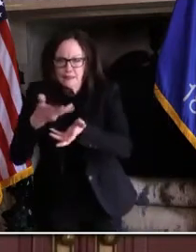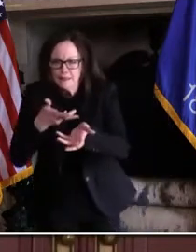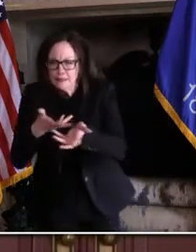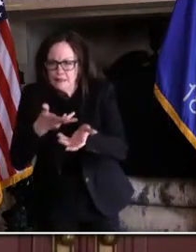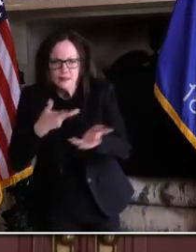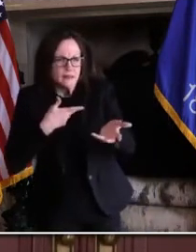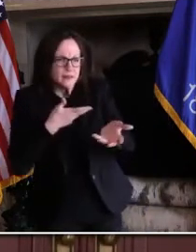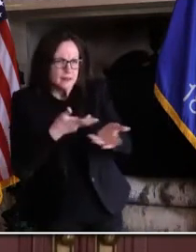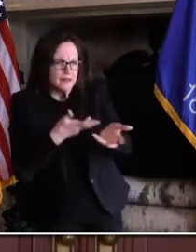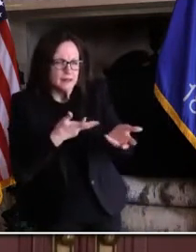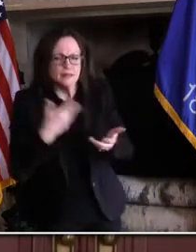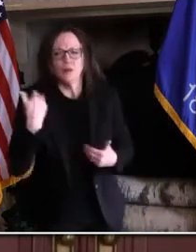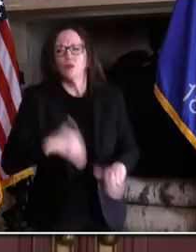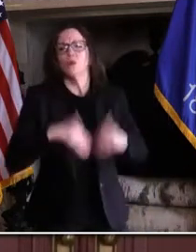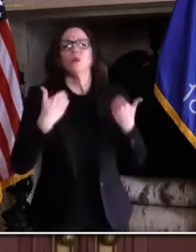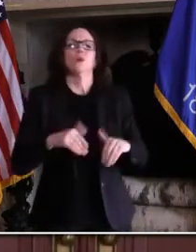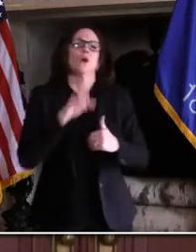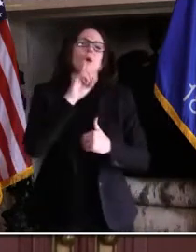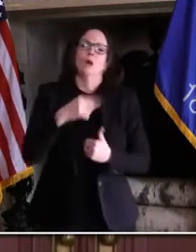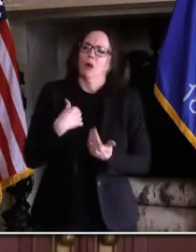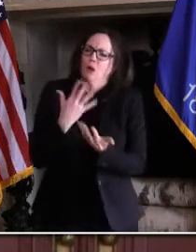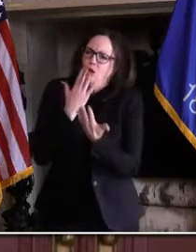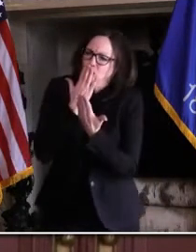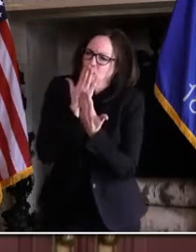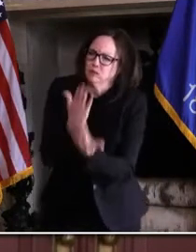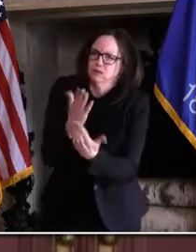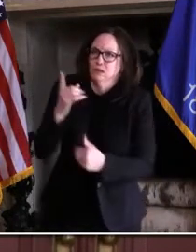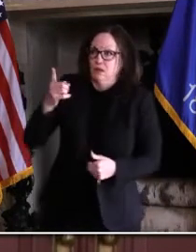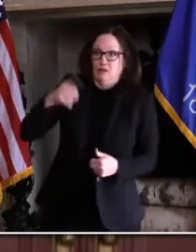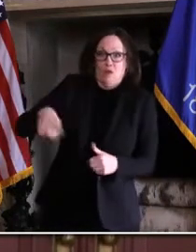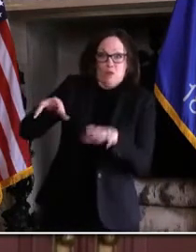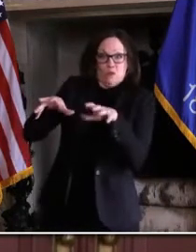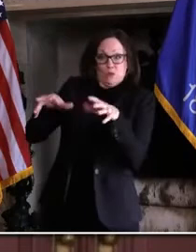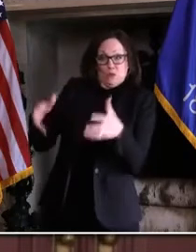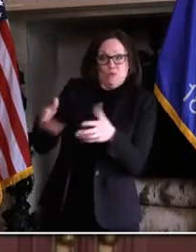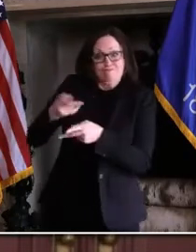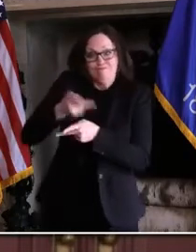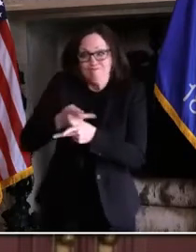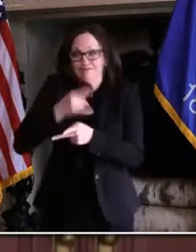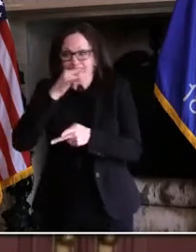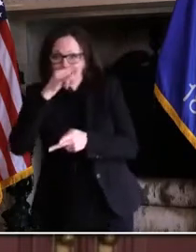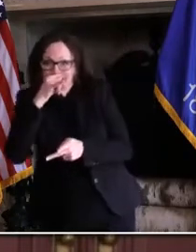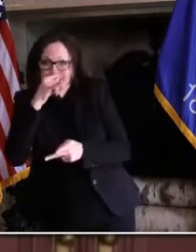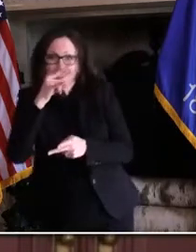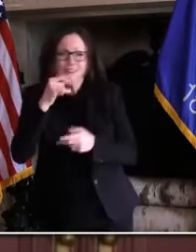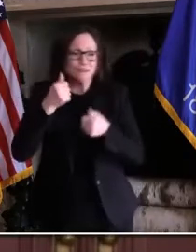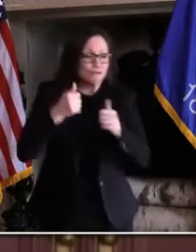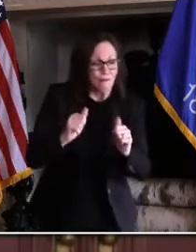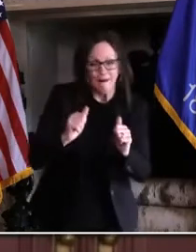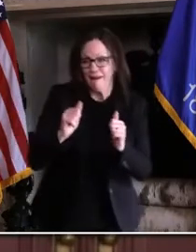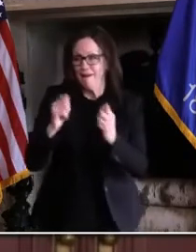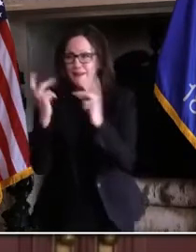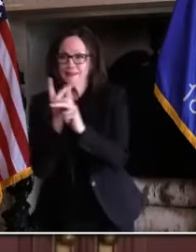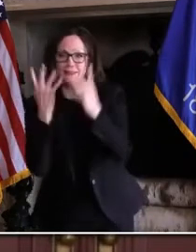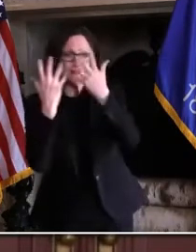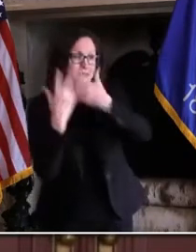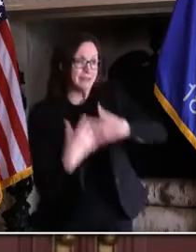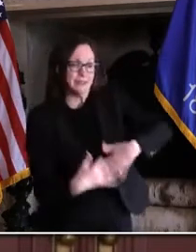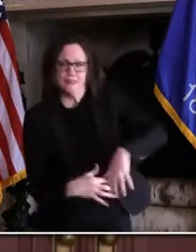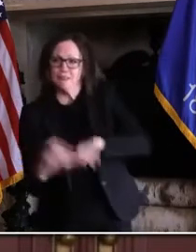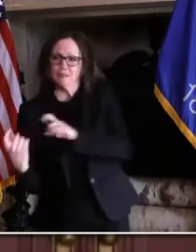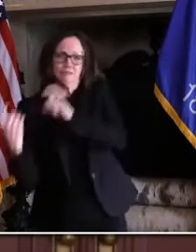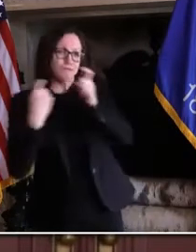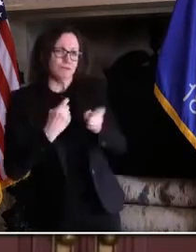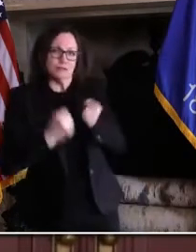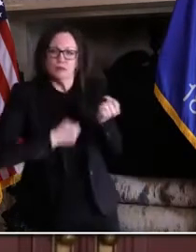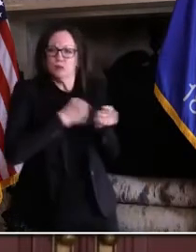rapidly evolving situation. On a separate note, I'd like to thank the Wisconsin Dental Association that has offered